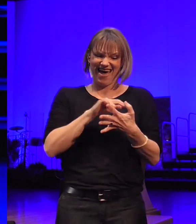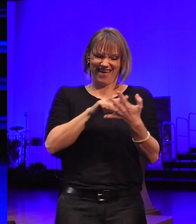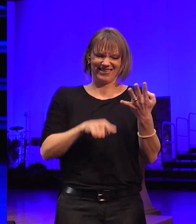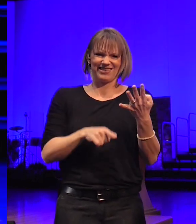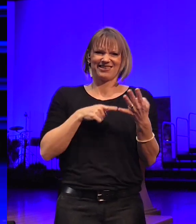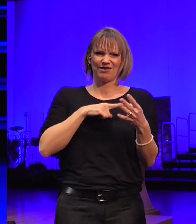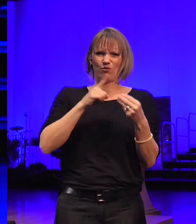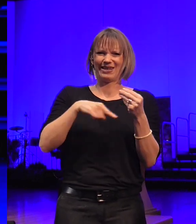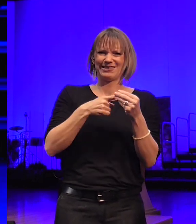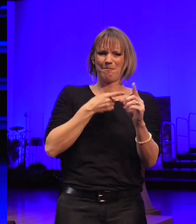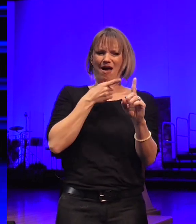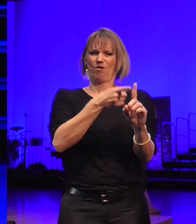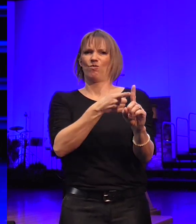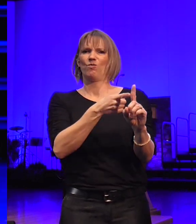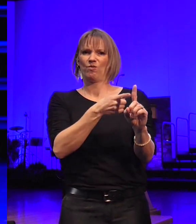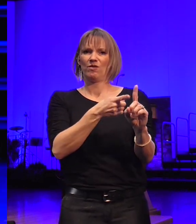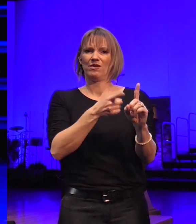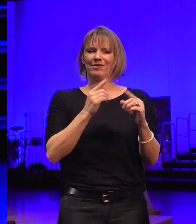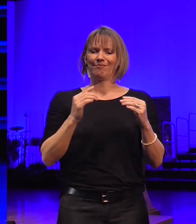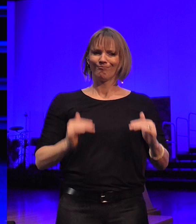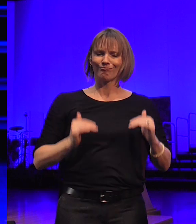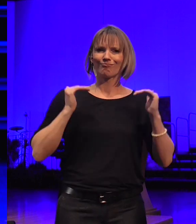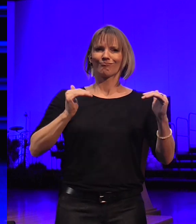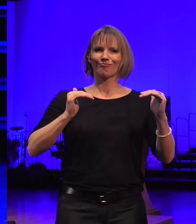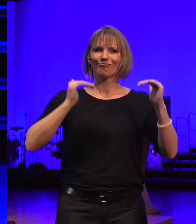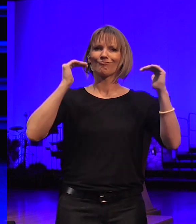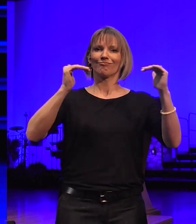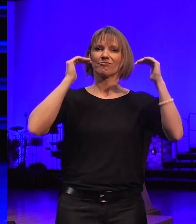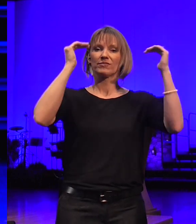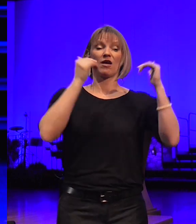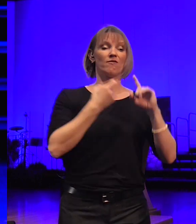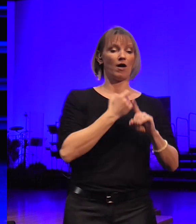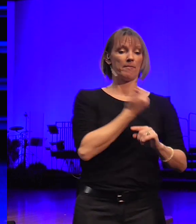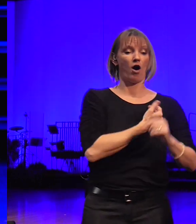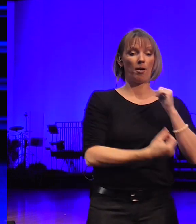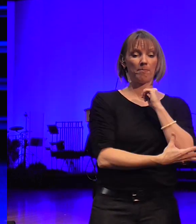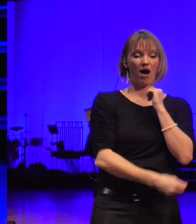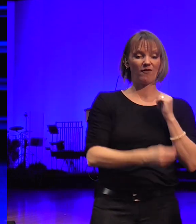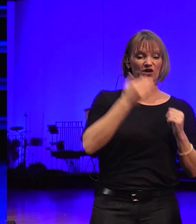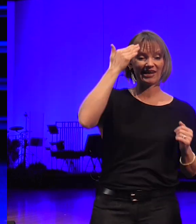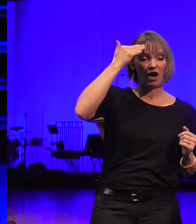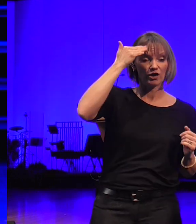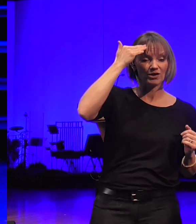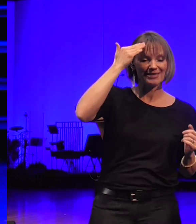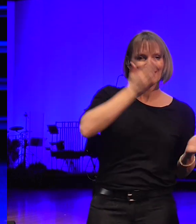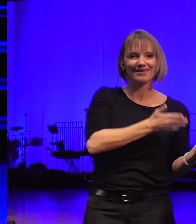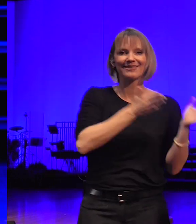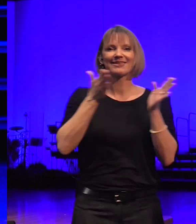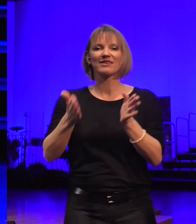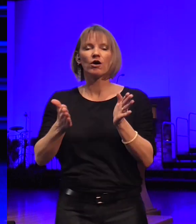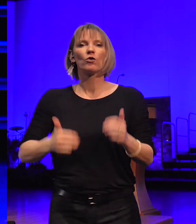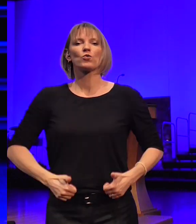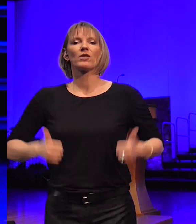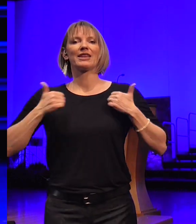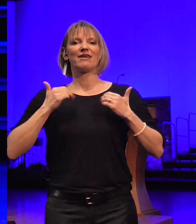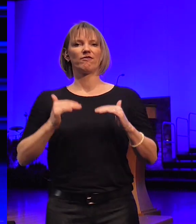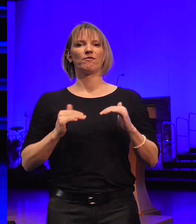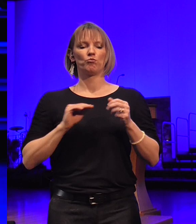about. It's about graduating from a poverty consciousness to what it means to live in a prosperity